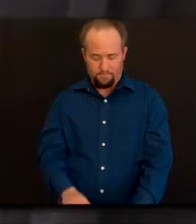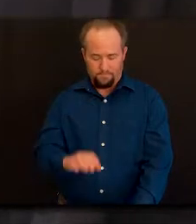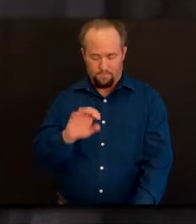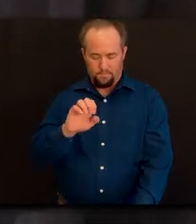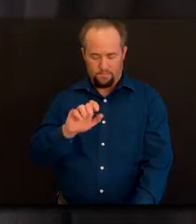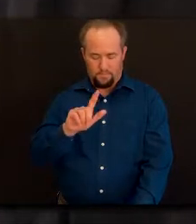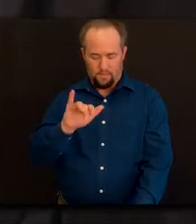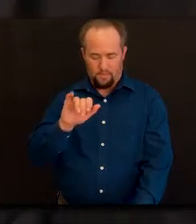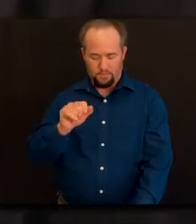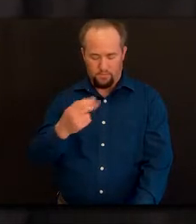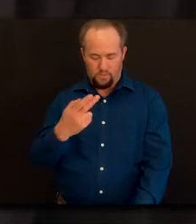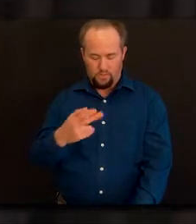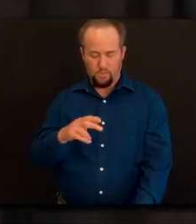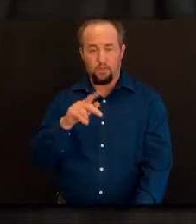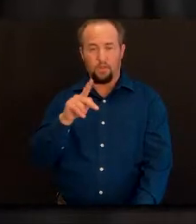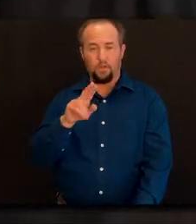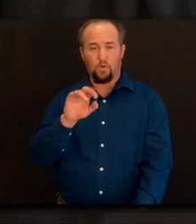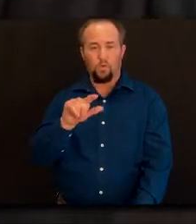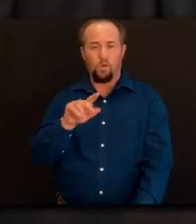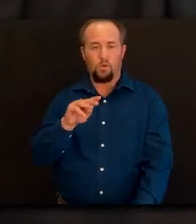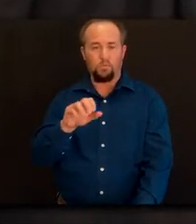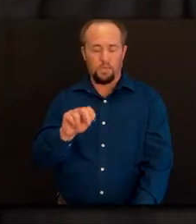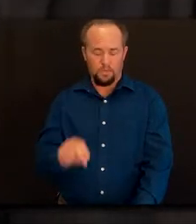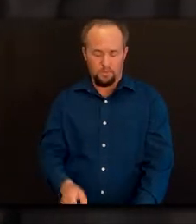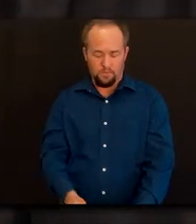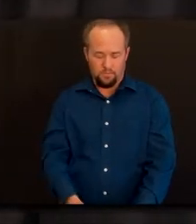Elijah David Newell Krogman.